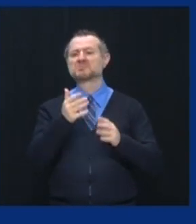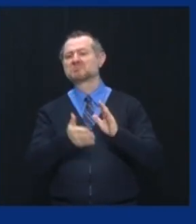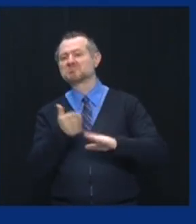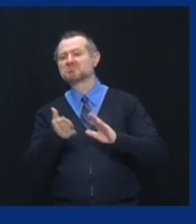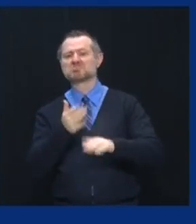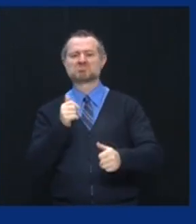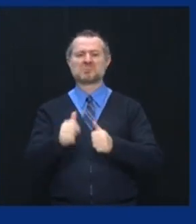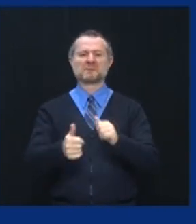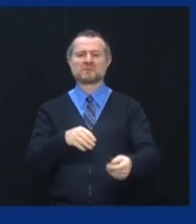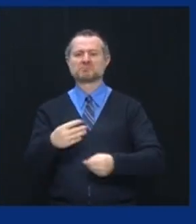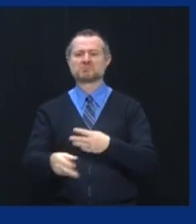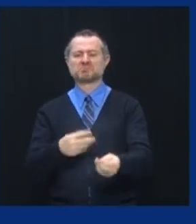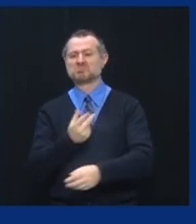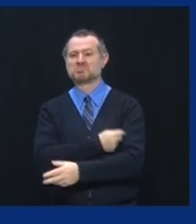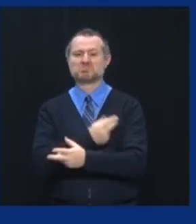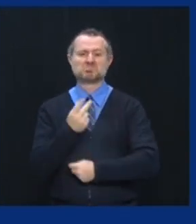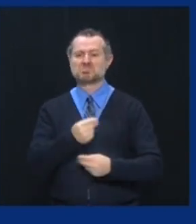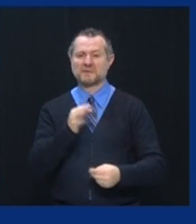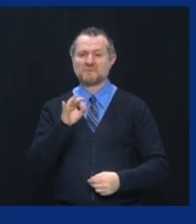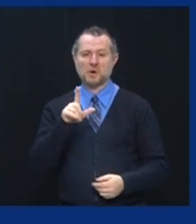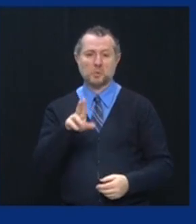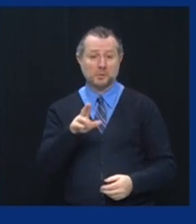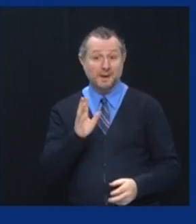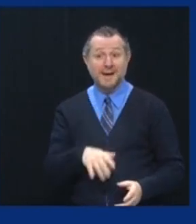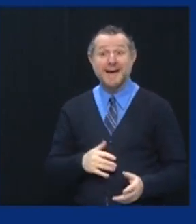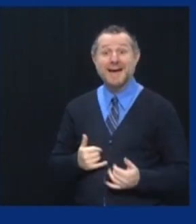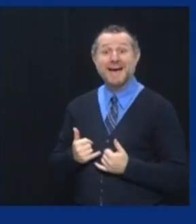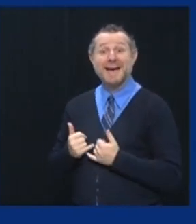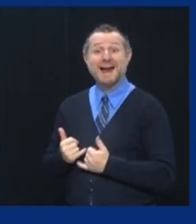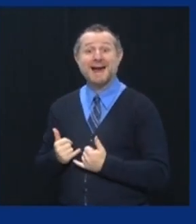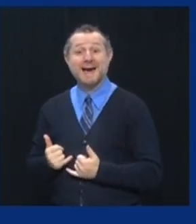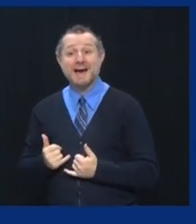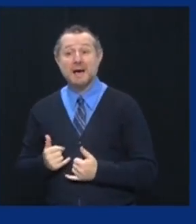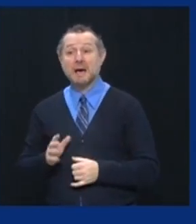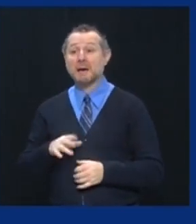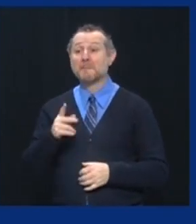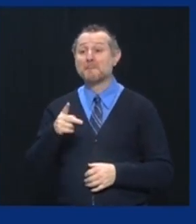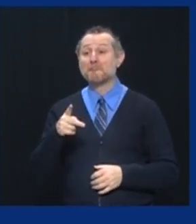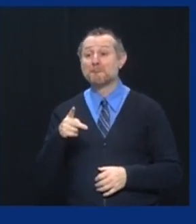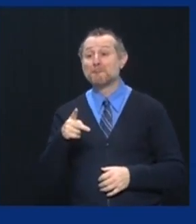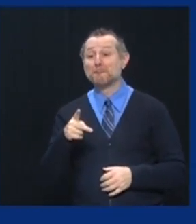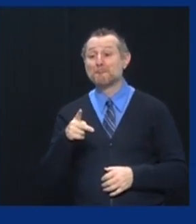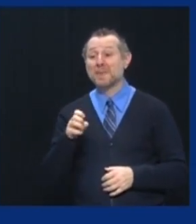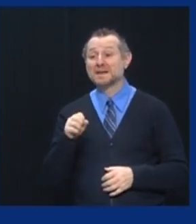vaccines. We now have today, Peter, in New York City,